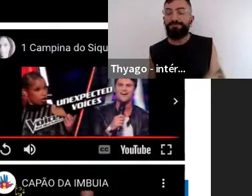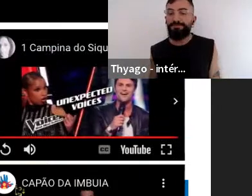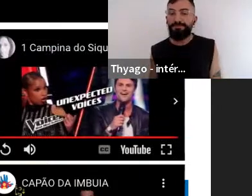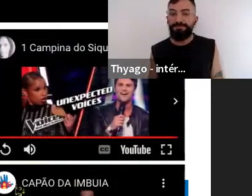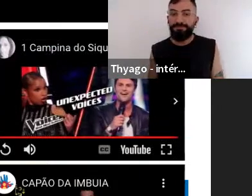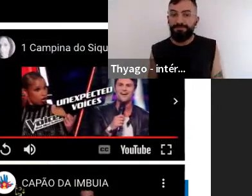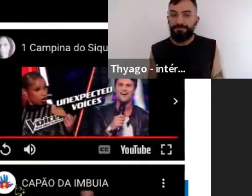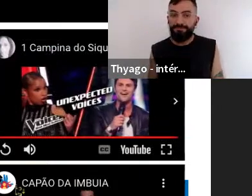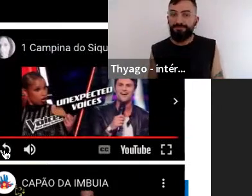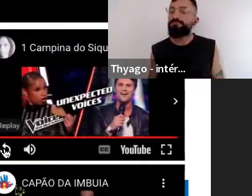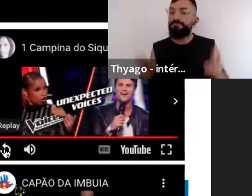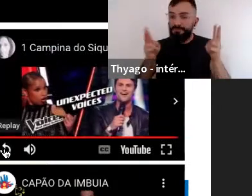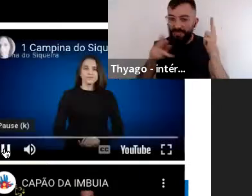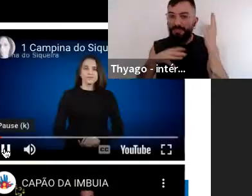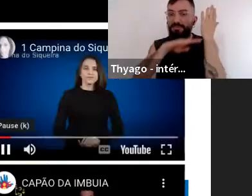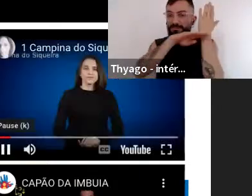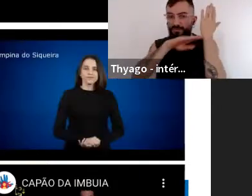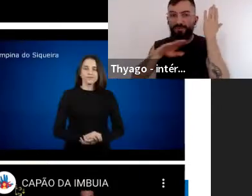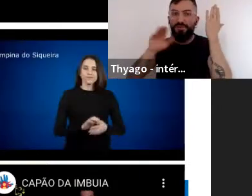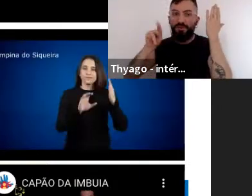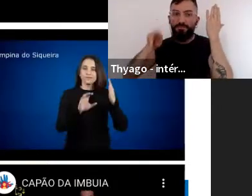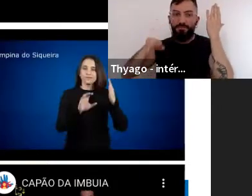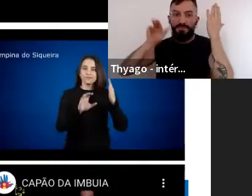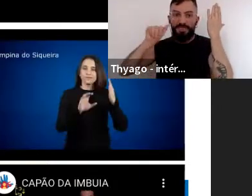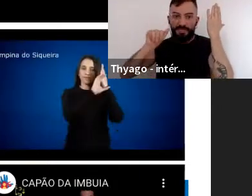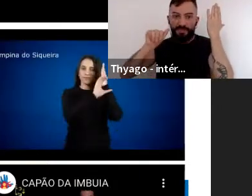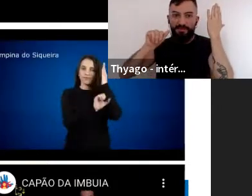That's the sign for Campina do Cicada. I'll play it again.